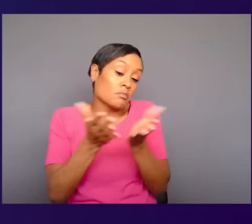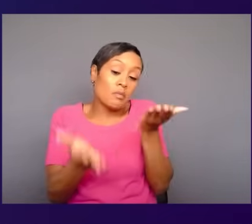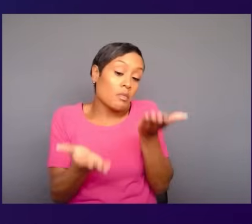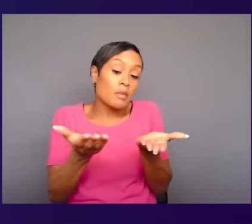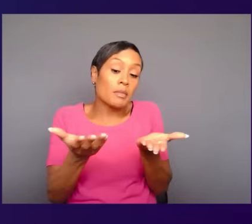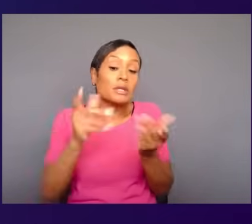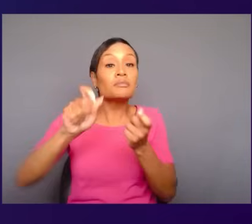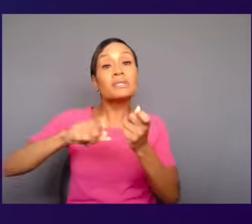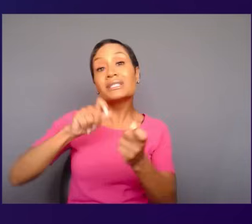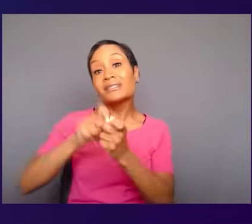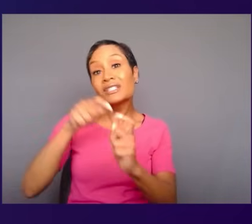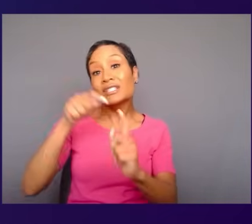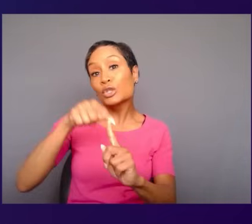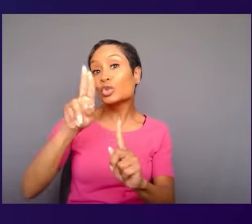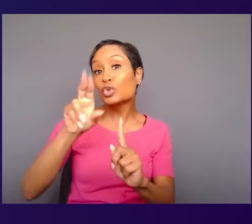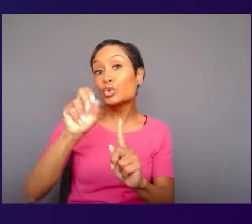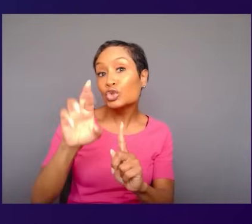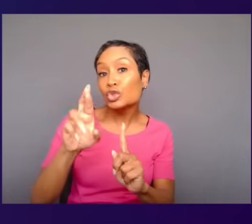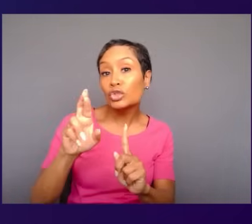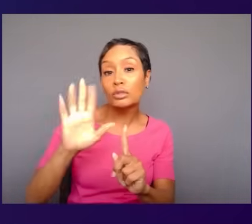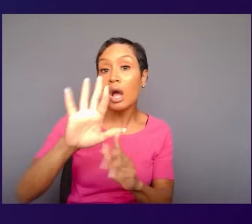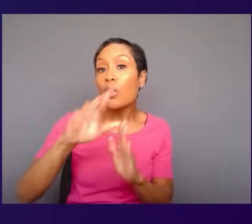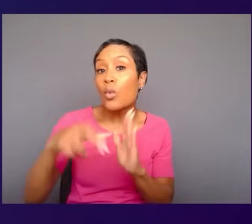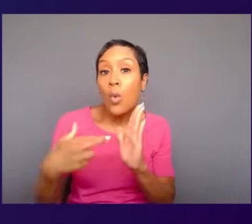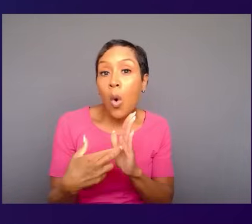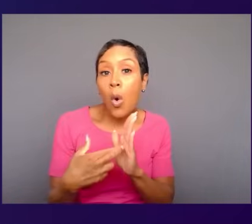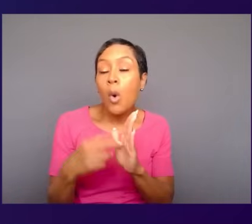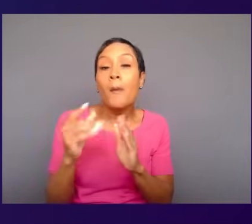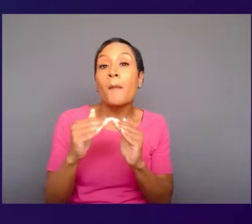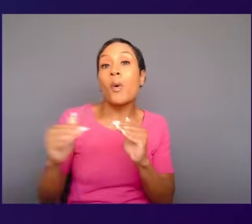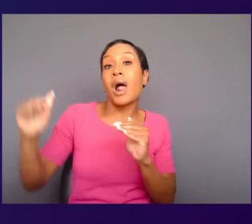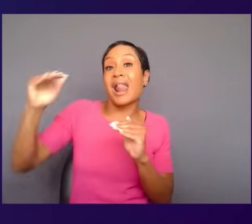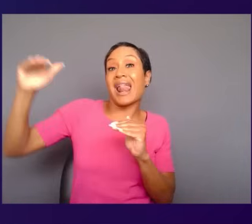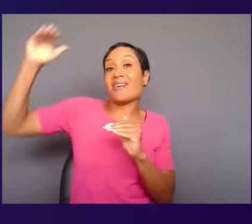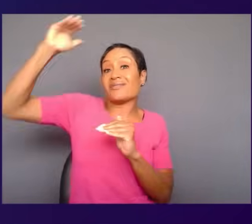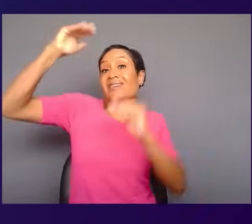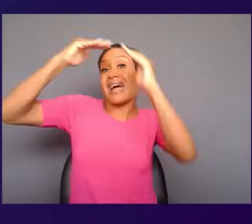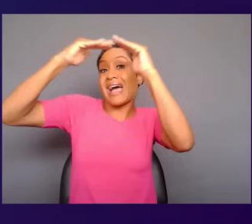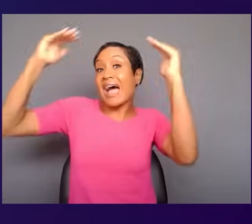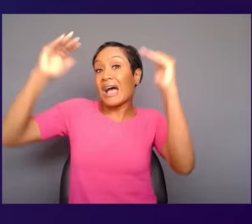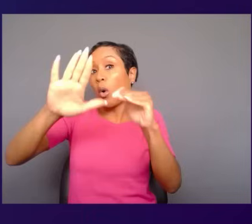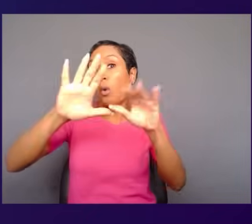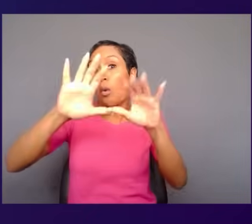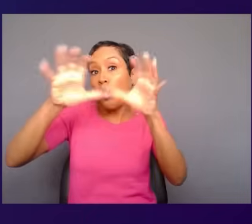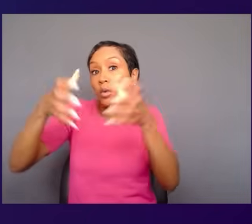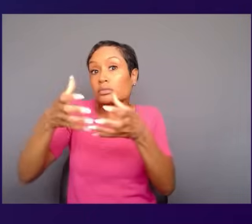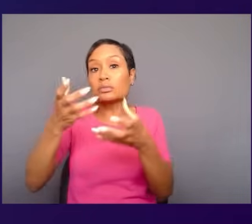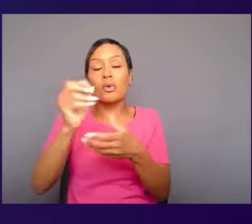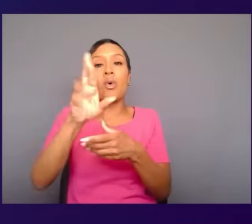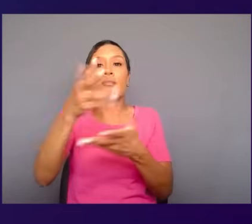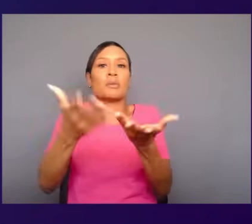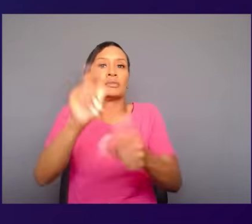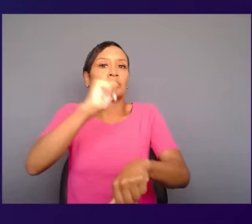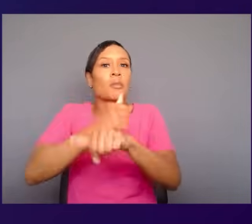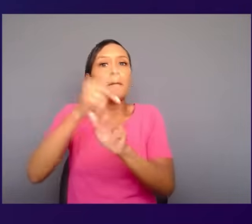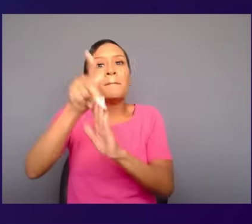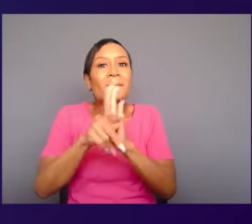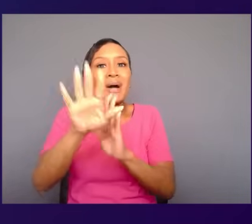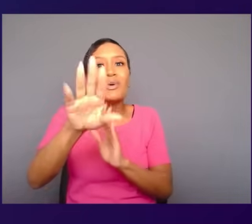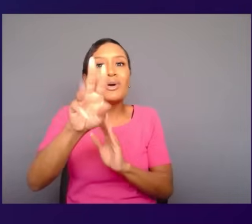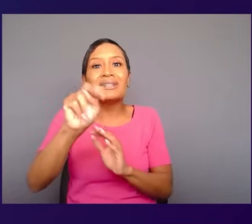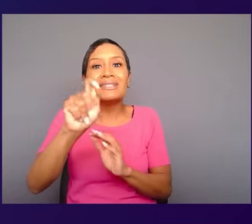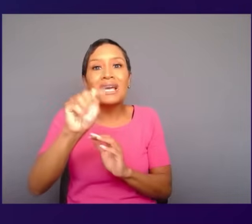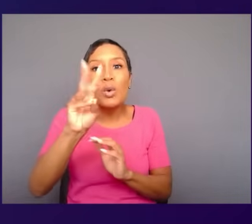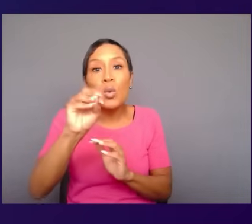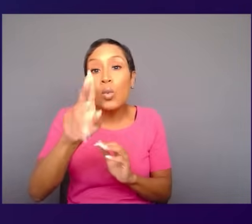specific user or role level. It might be at a higher level within your organization. You might want to set a policy on your network or even on